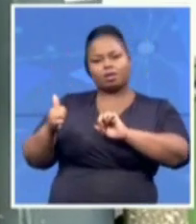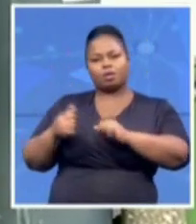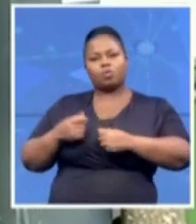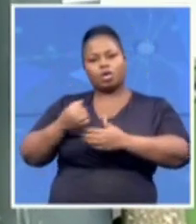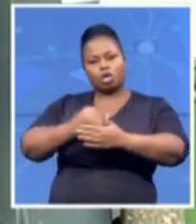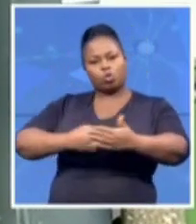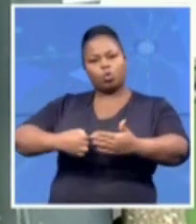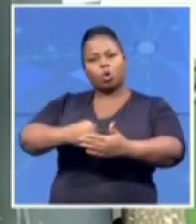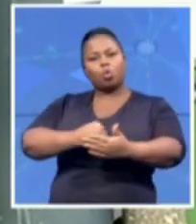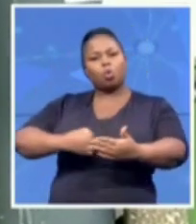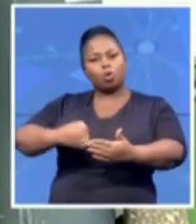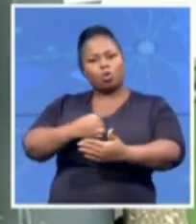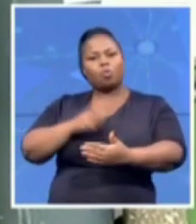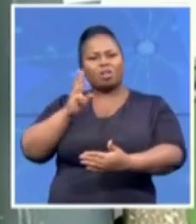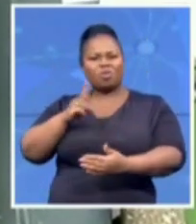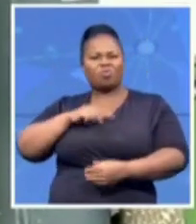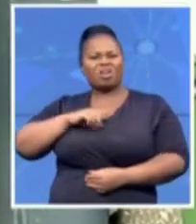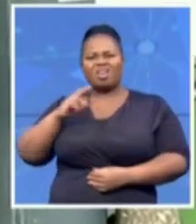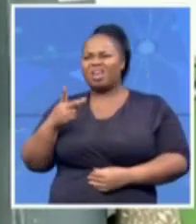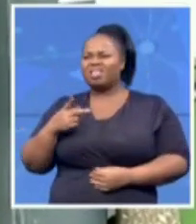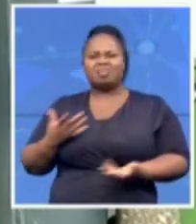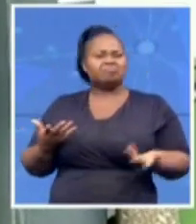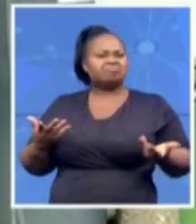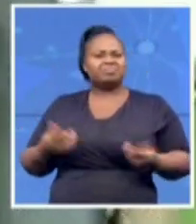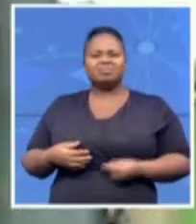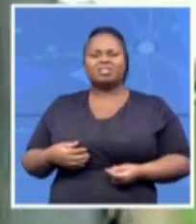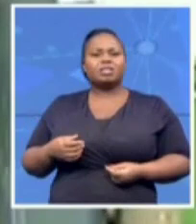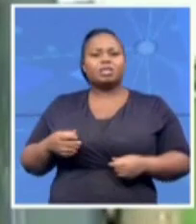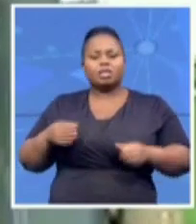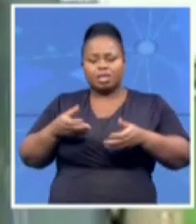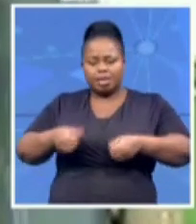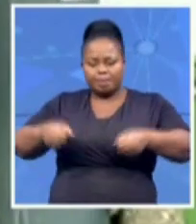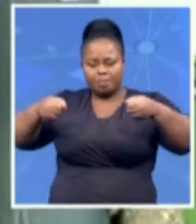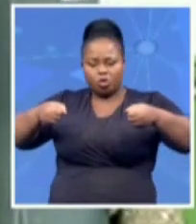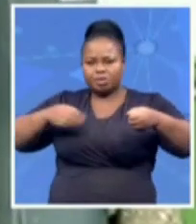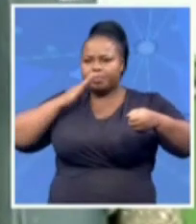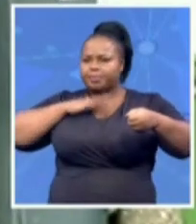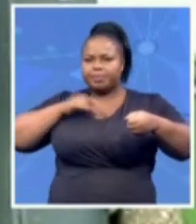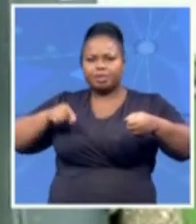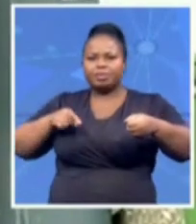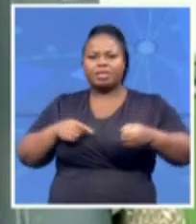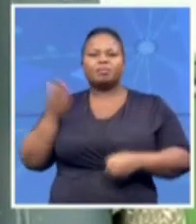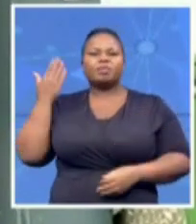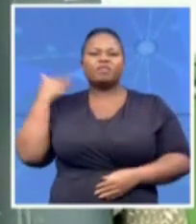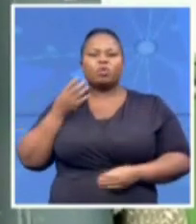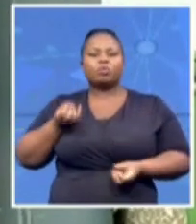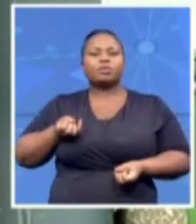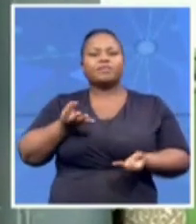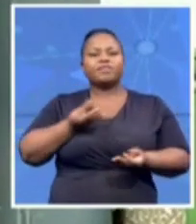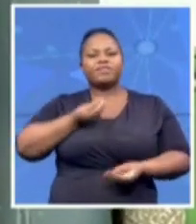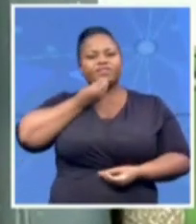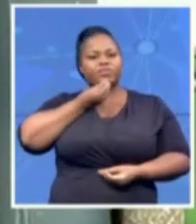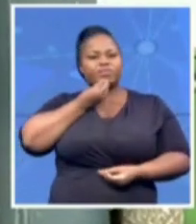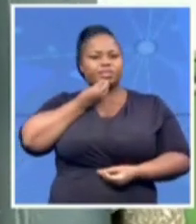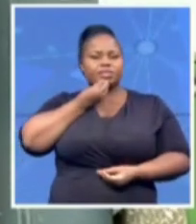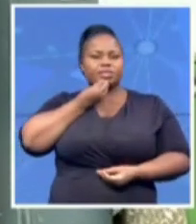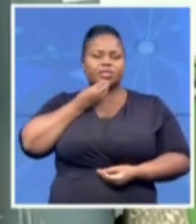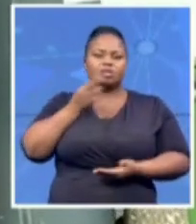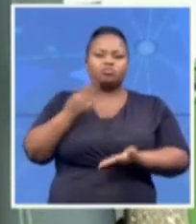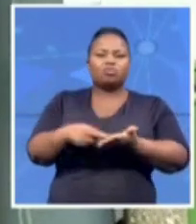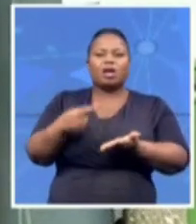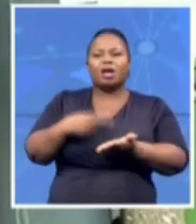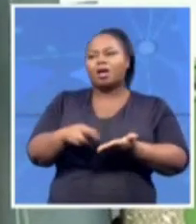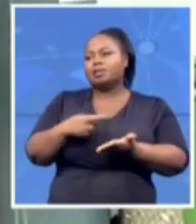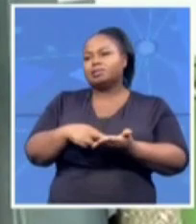they don't even have pots. In the beginning, we're delivering some food, like rice and impupu and stuff